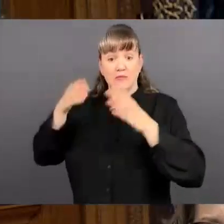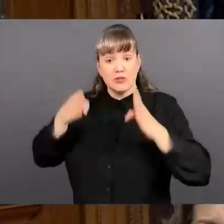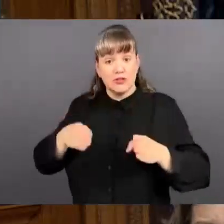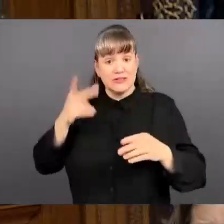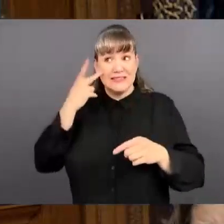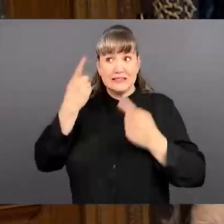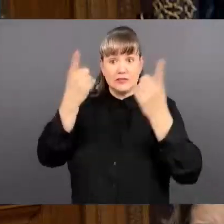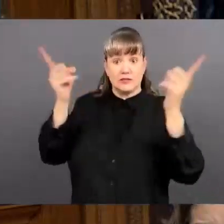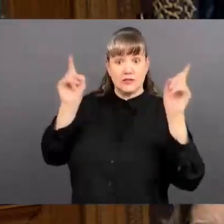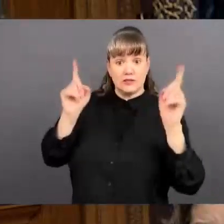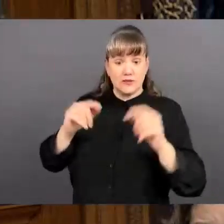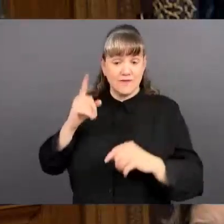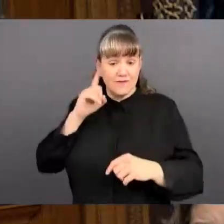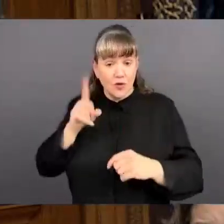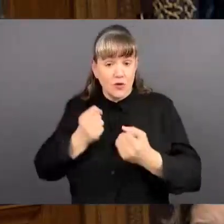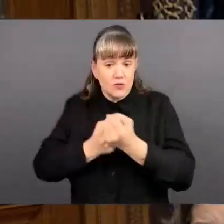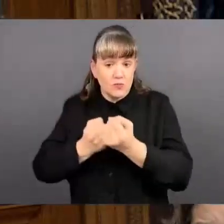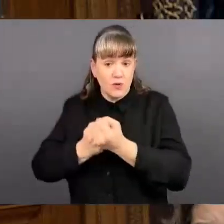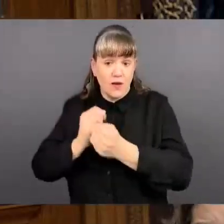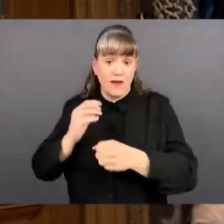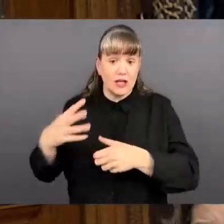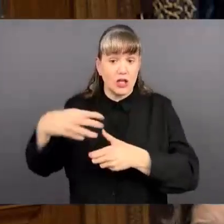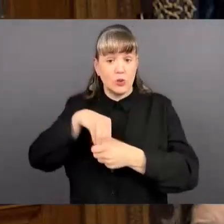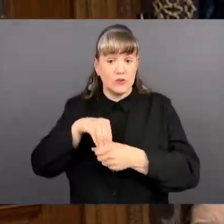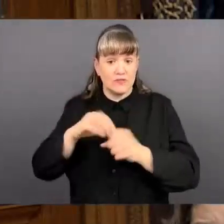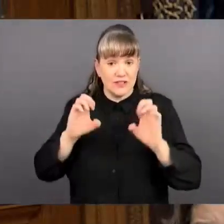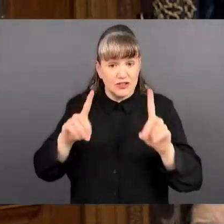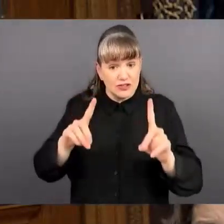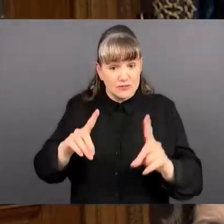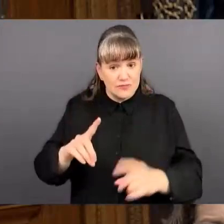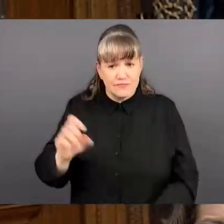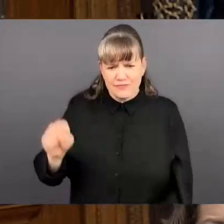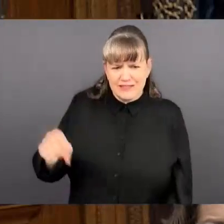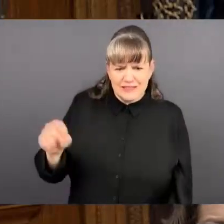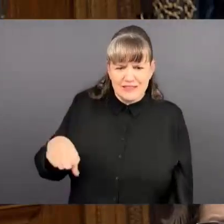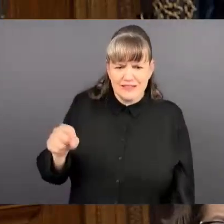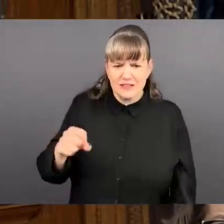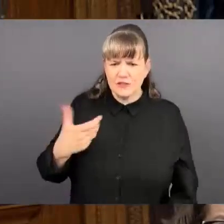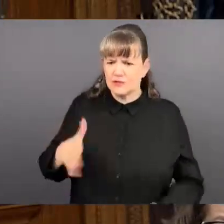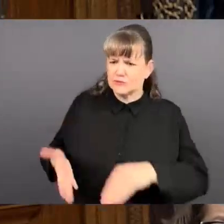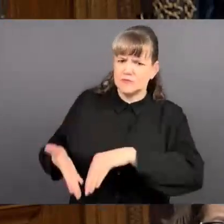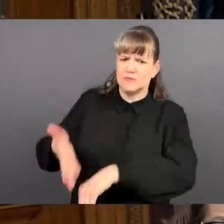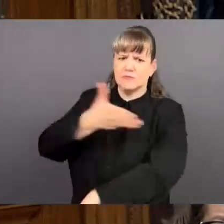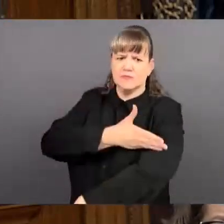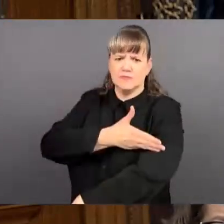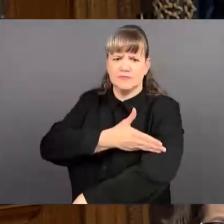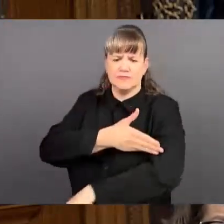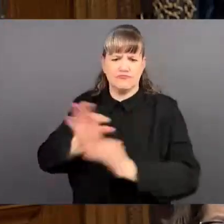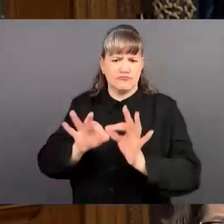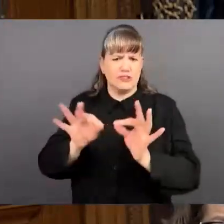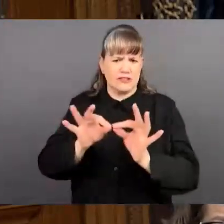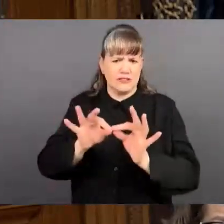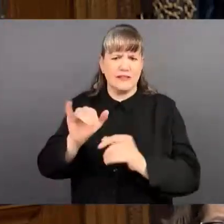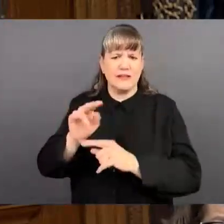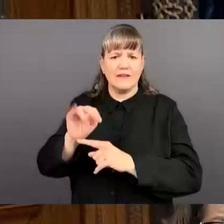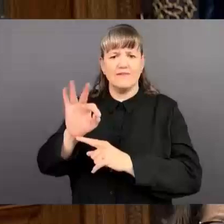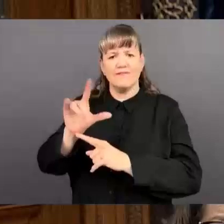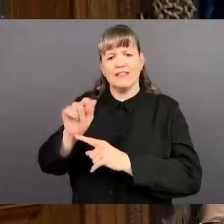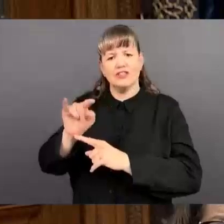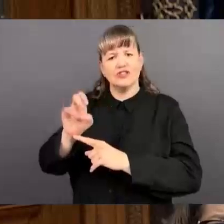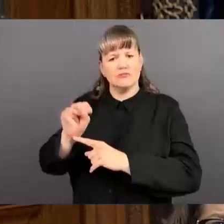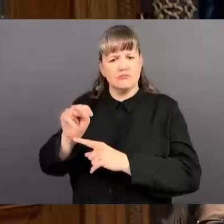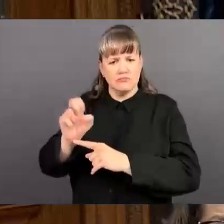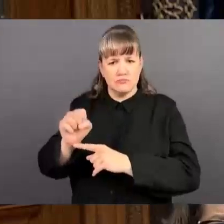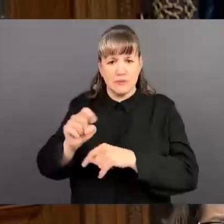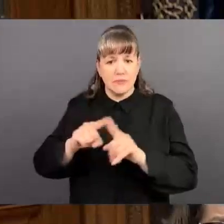inclusive education, yes, we have seen an increase in inflation, but we haven't kept up with inflation. That's